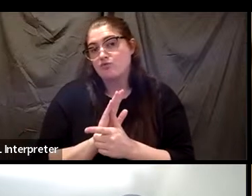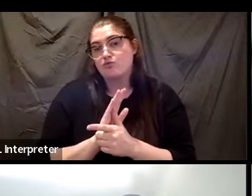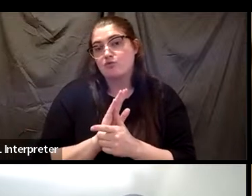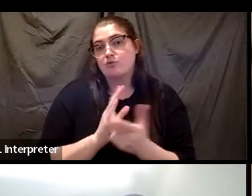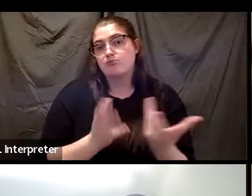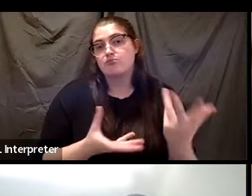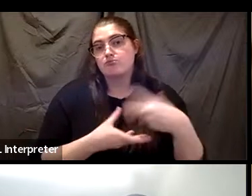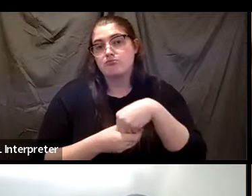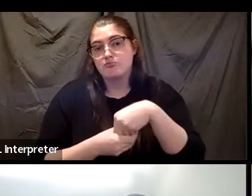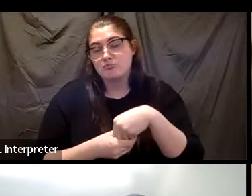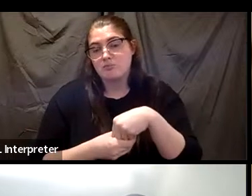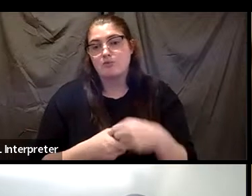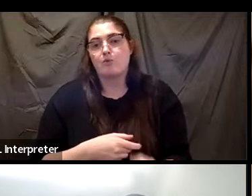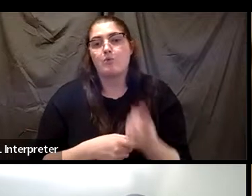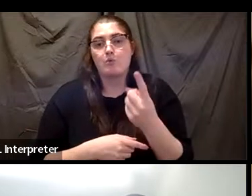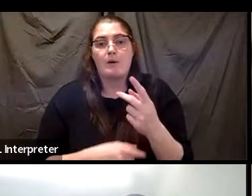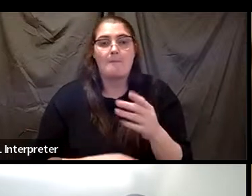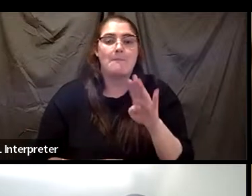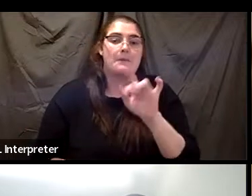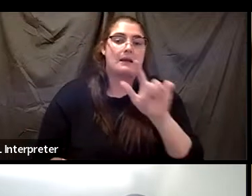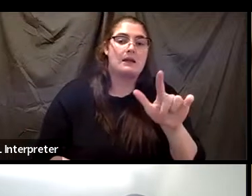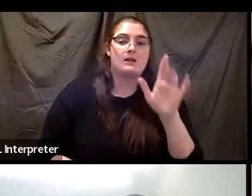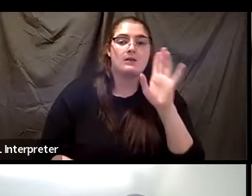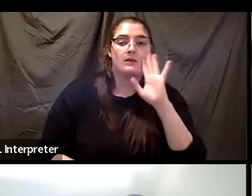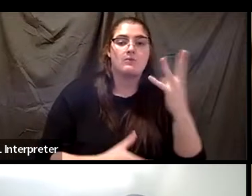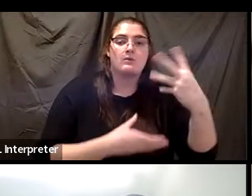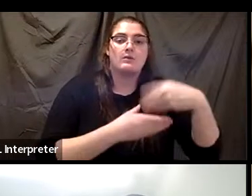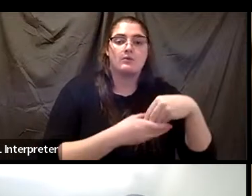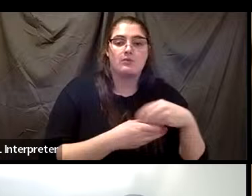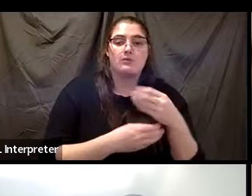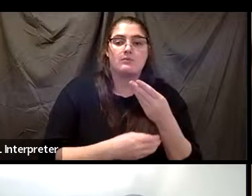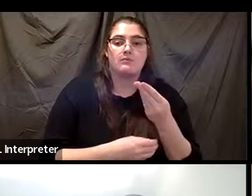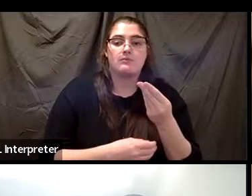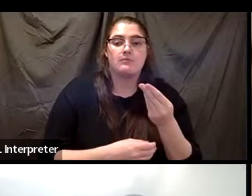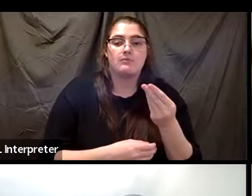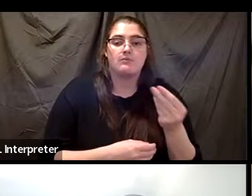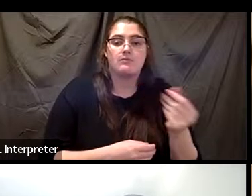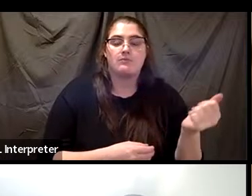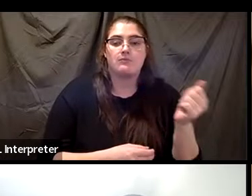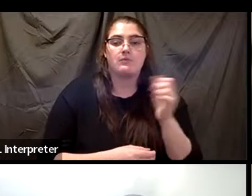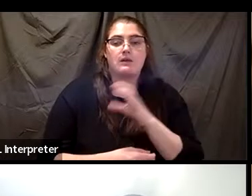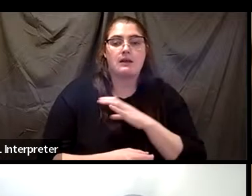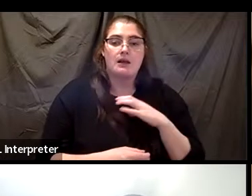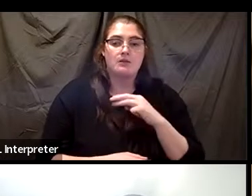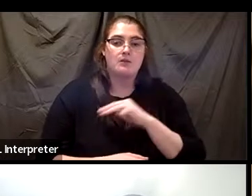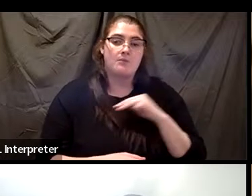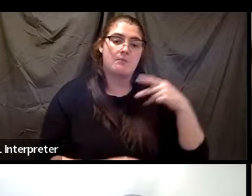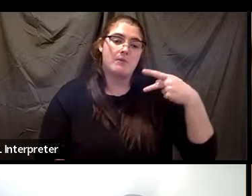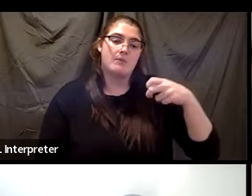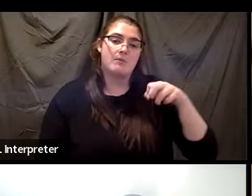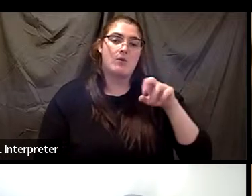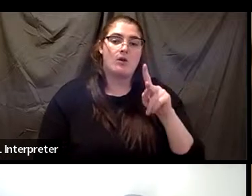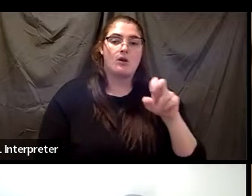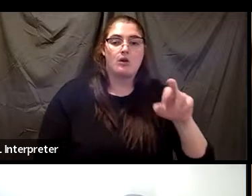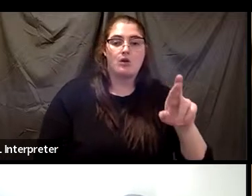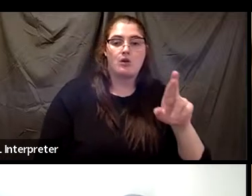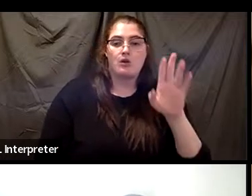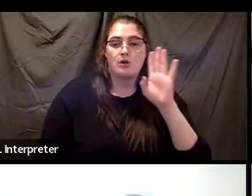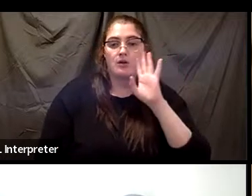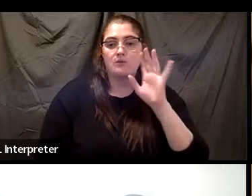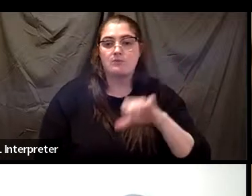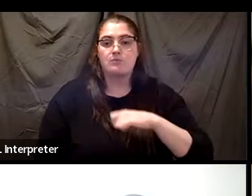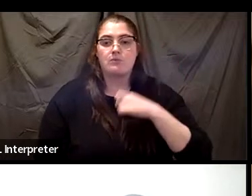one bill, which included several of Councilmember Parker was proud to introduce that would